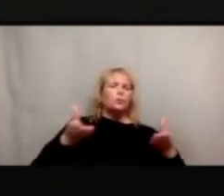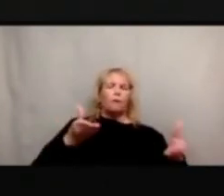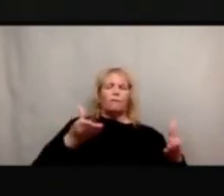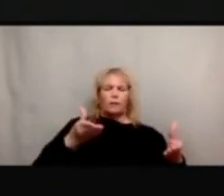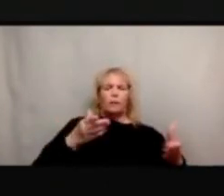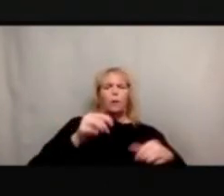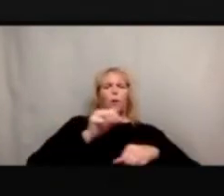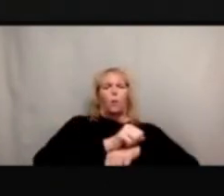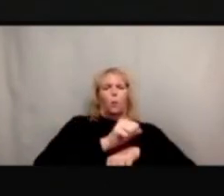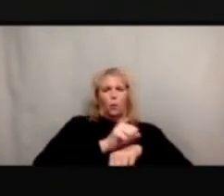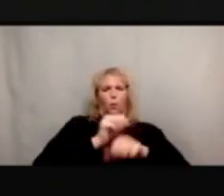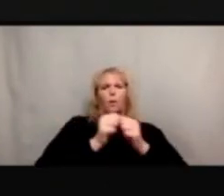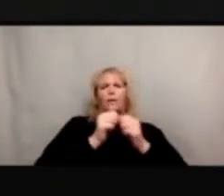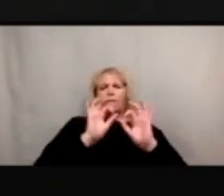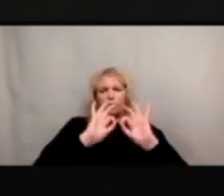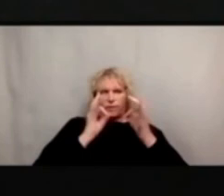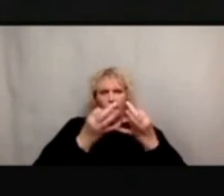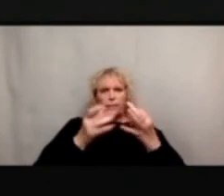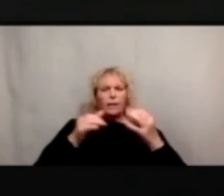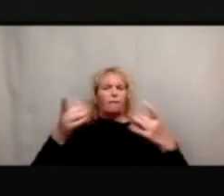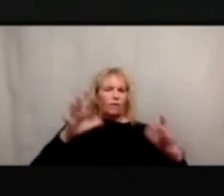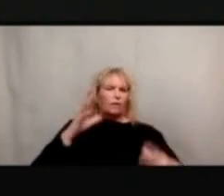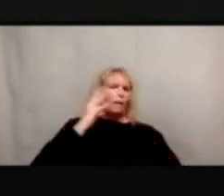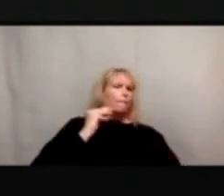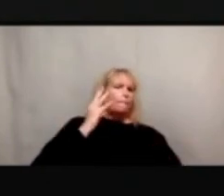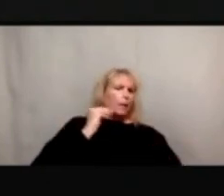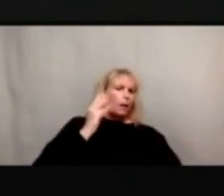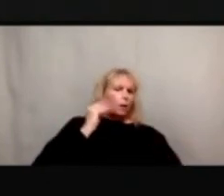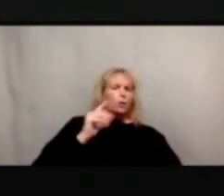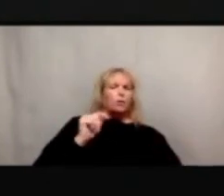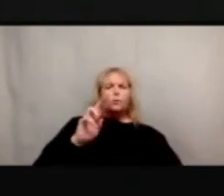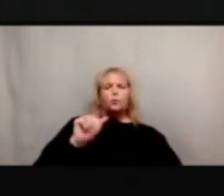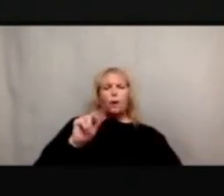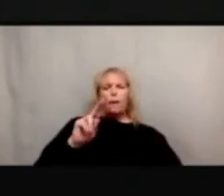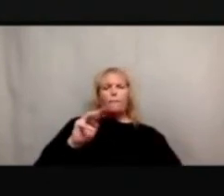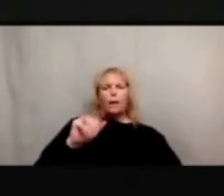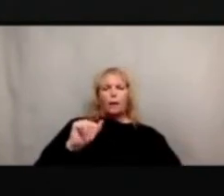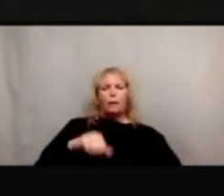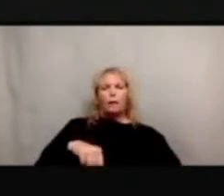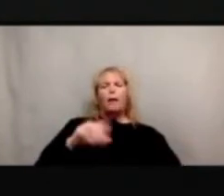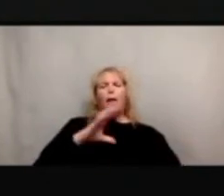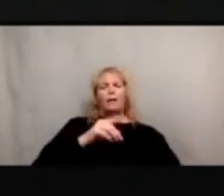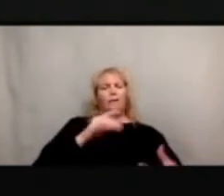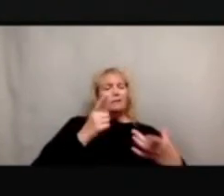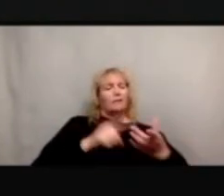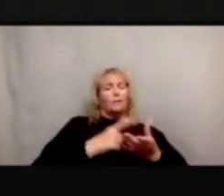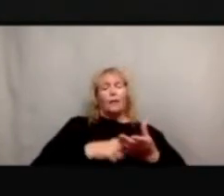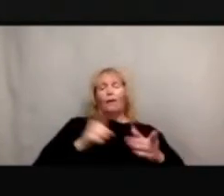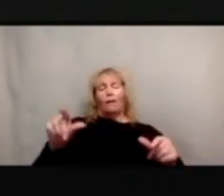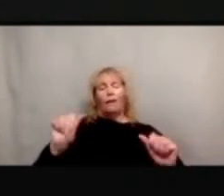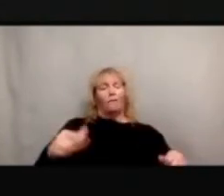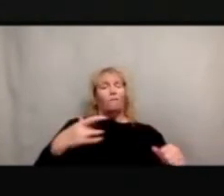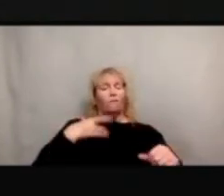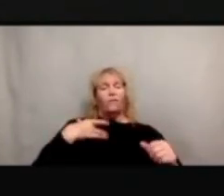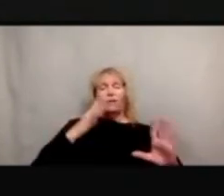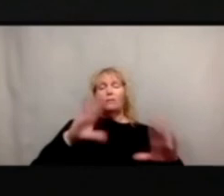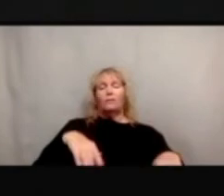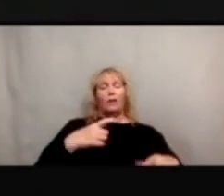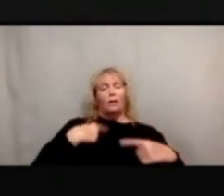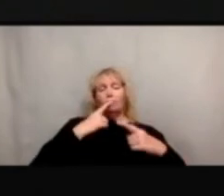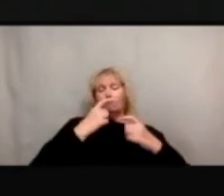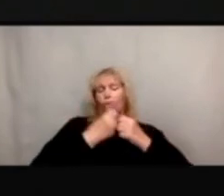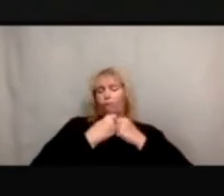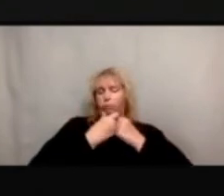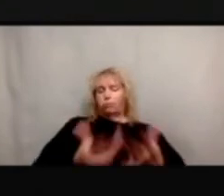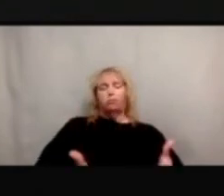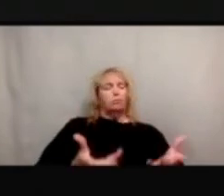populations, youth, and families who've experienced trauma are experiencing indirect trauma, right? Burnout from it. So we know that teachers